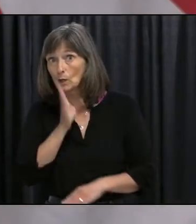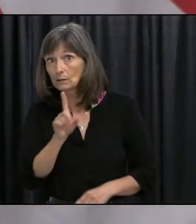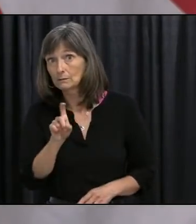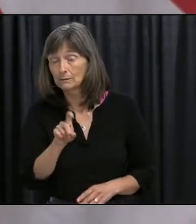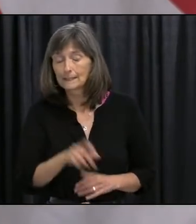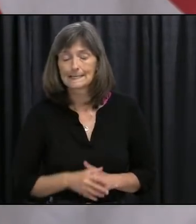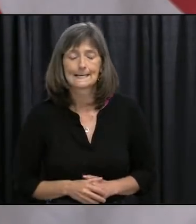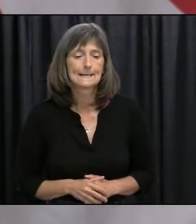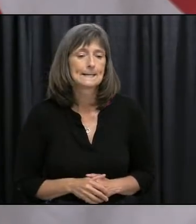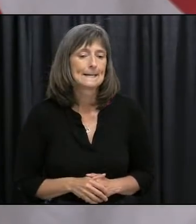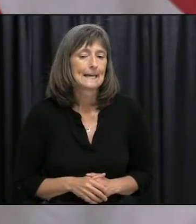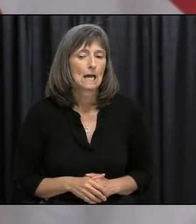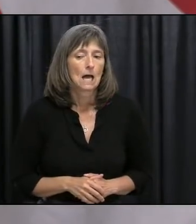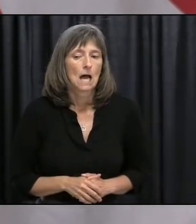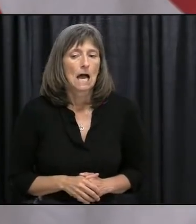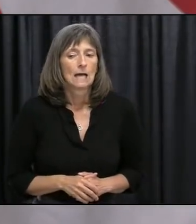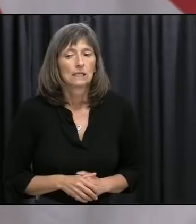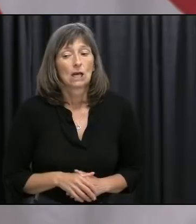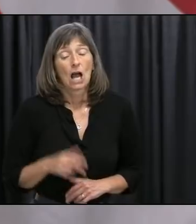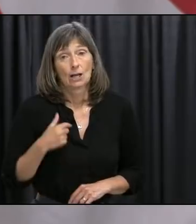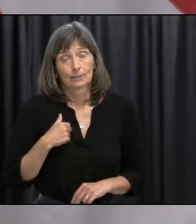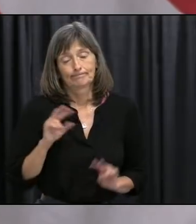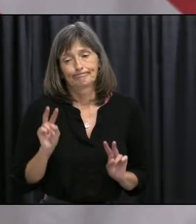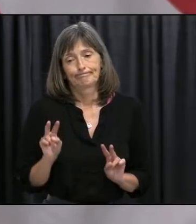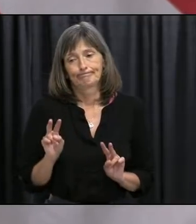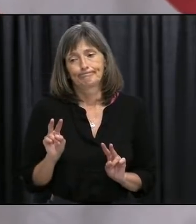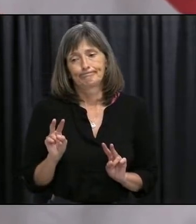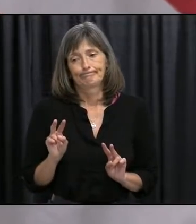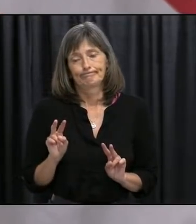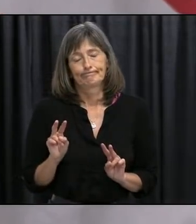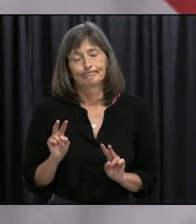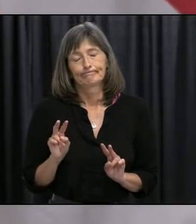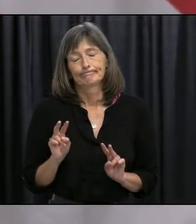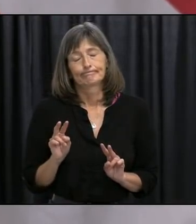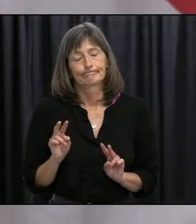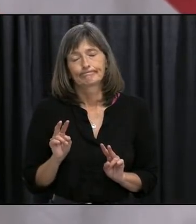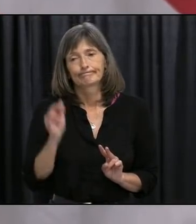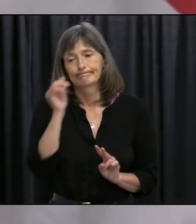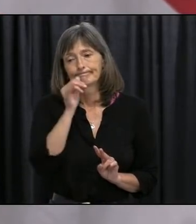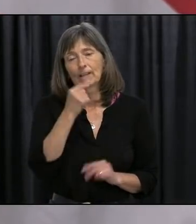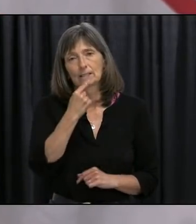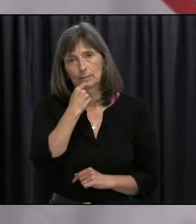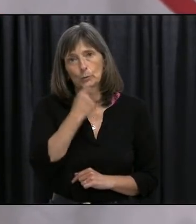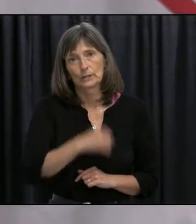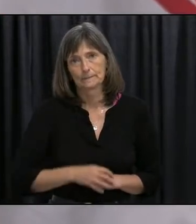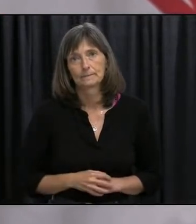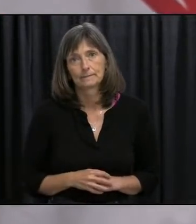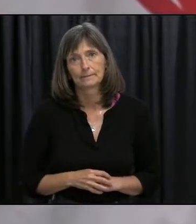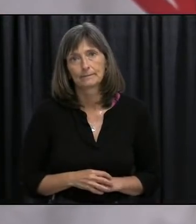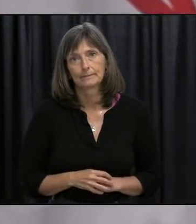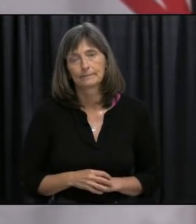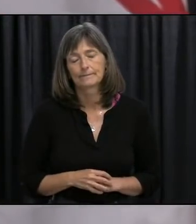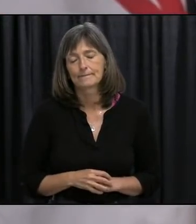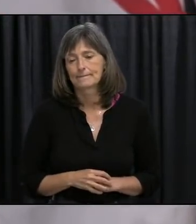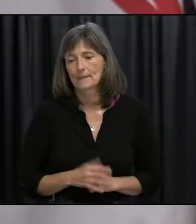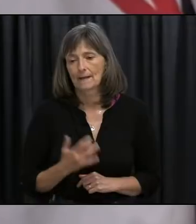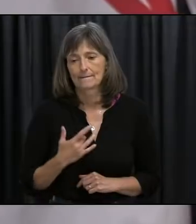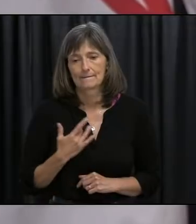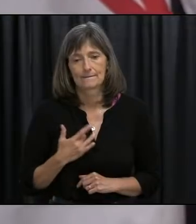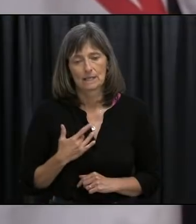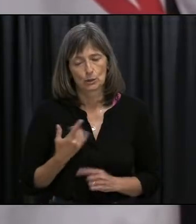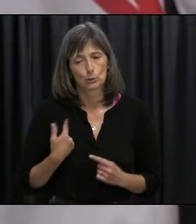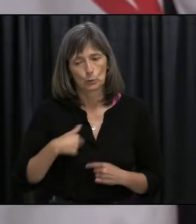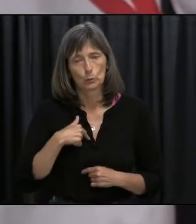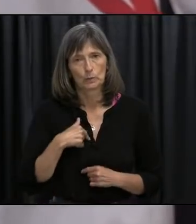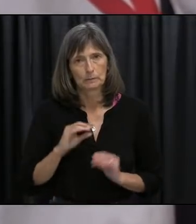So, obviously I was quite disappointed with what happened down on George Street this weekend. I feel that, we've been